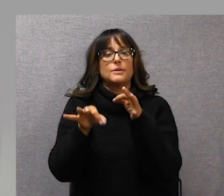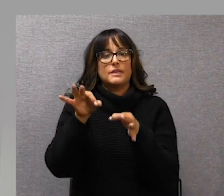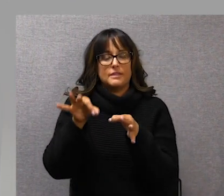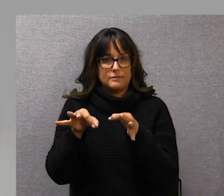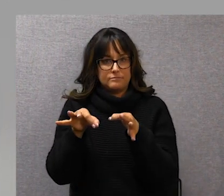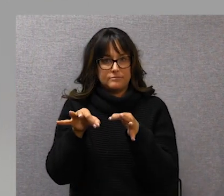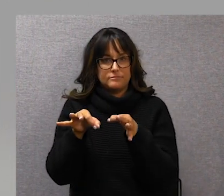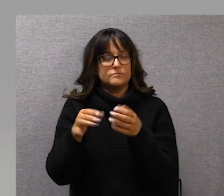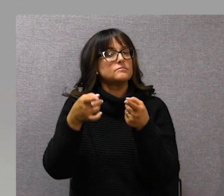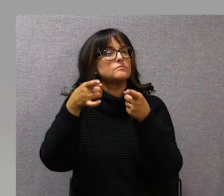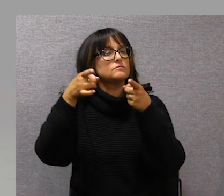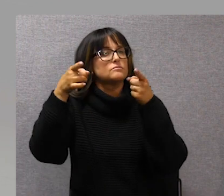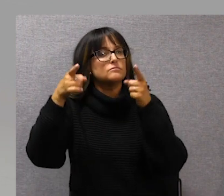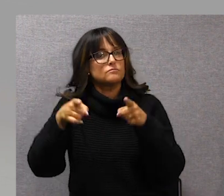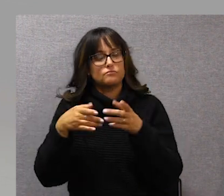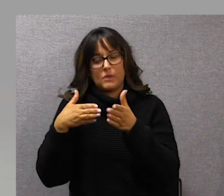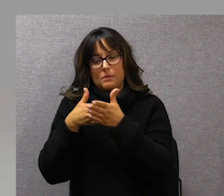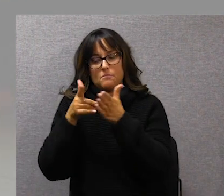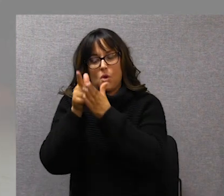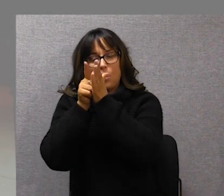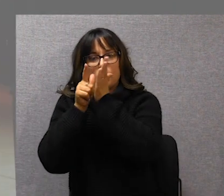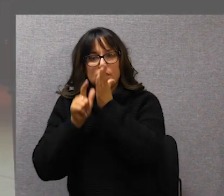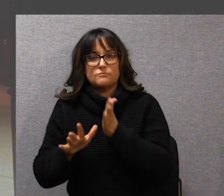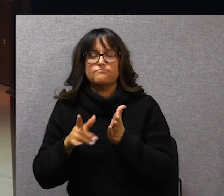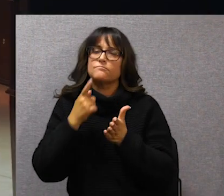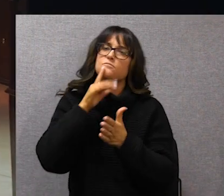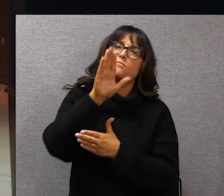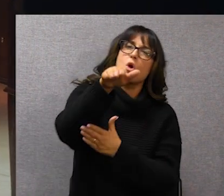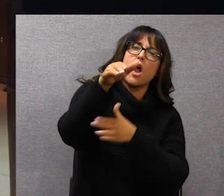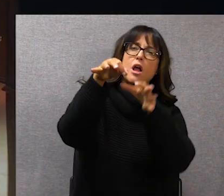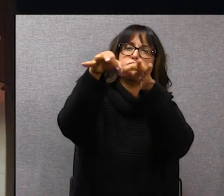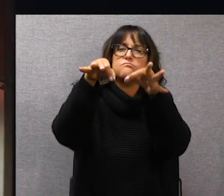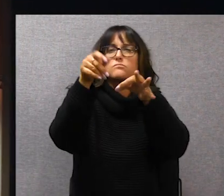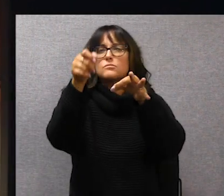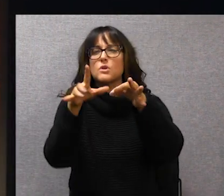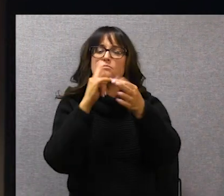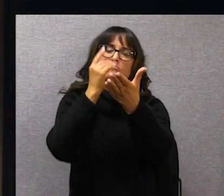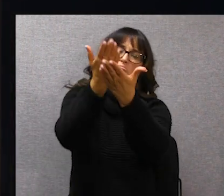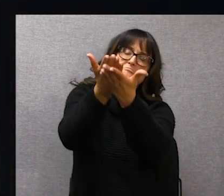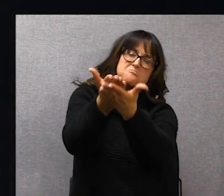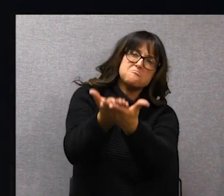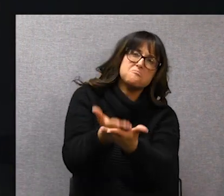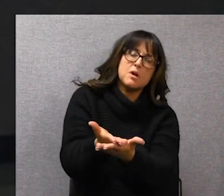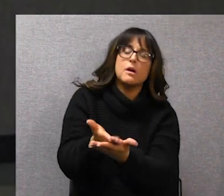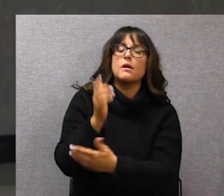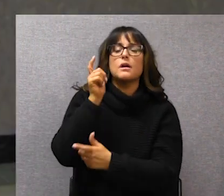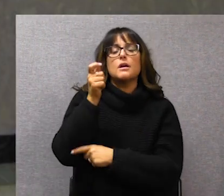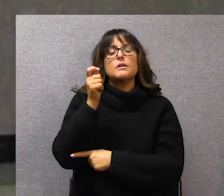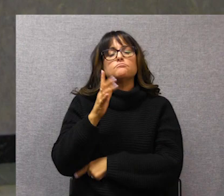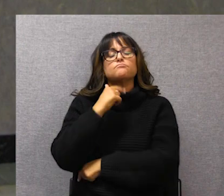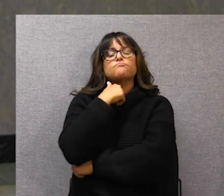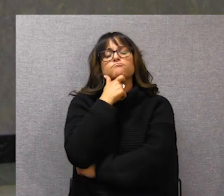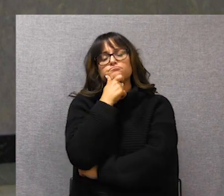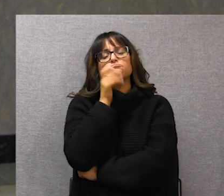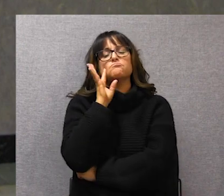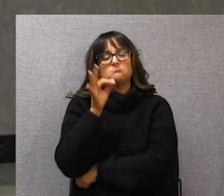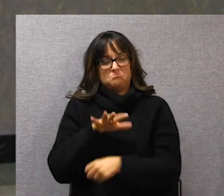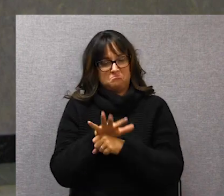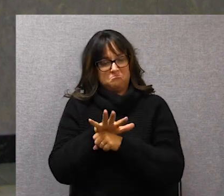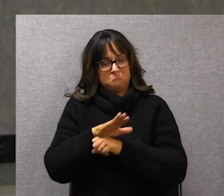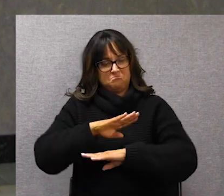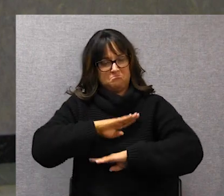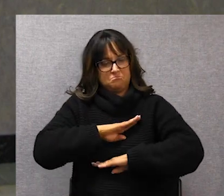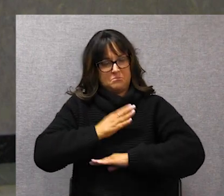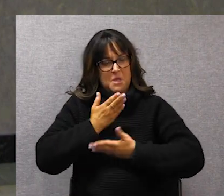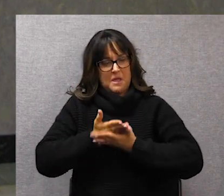his evidence, and the judge decides whether there is enough evidence for the case to go to trial. If your case goes